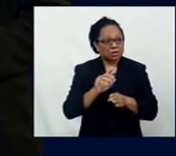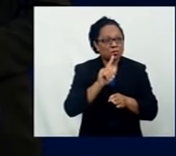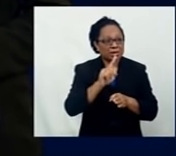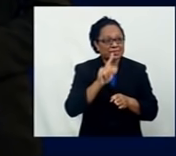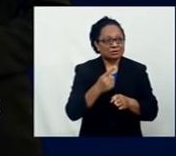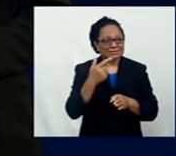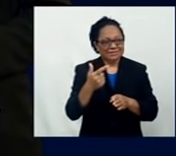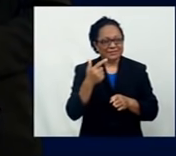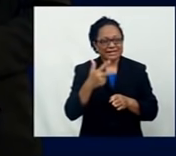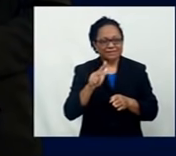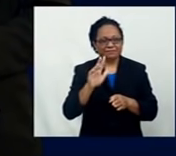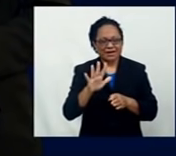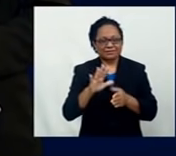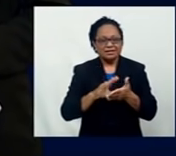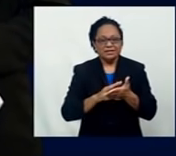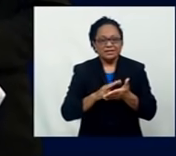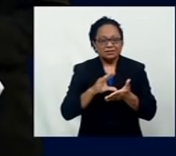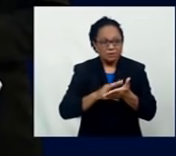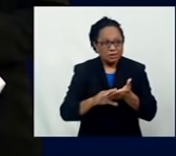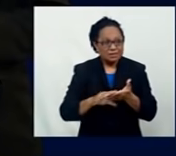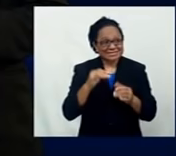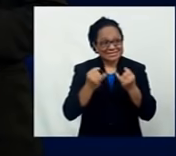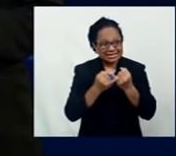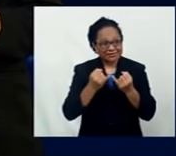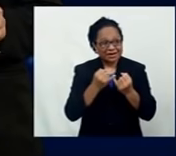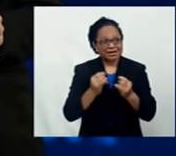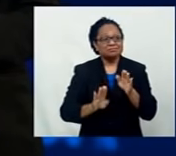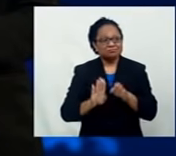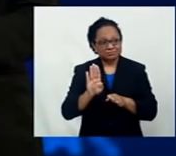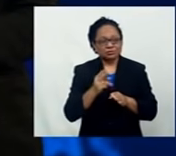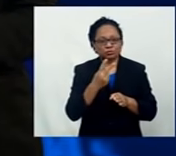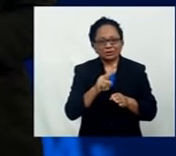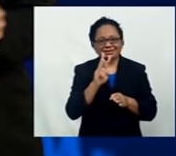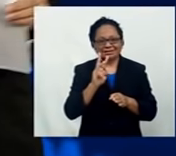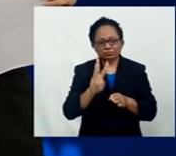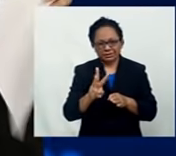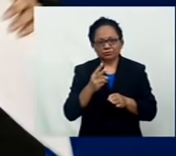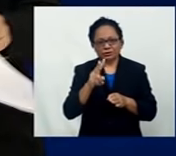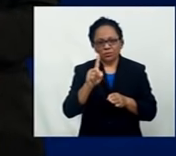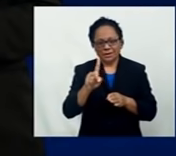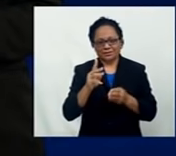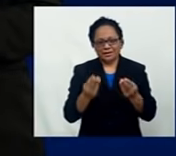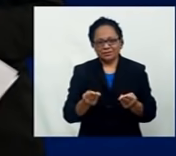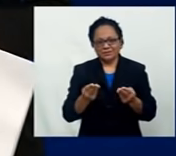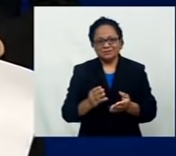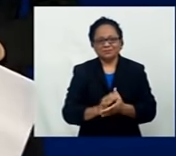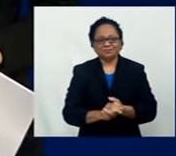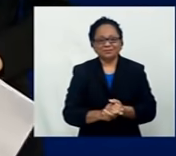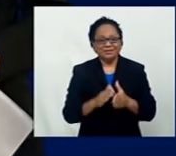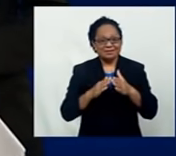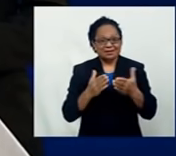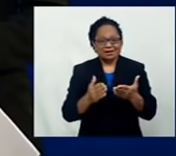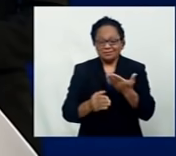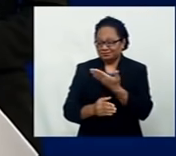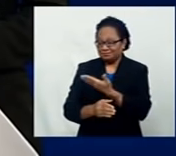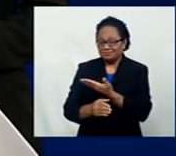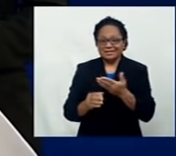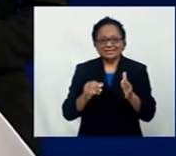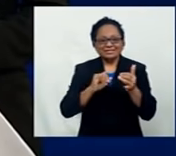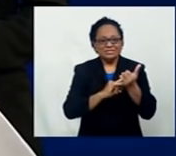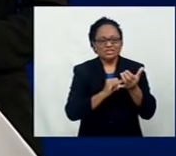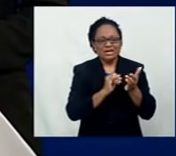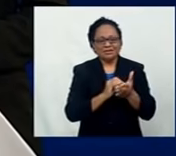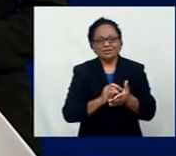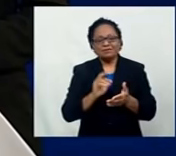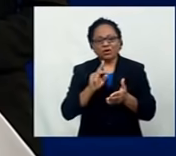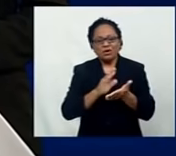$1,785 per ounce, and silver closed up at $23.21 per ounce. And we now join Sharon from HFC Bank to give us